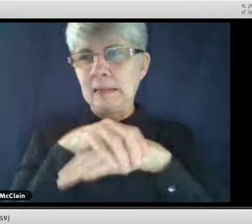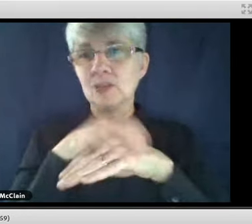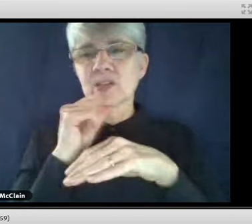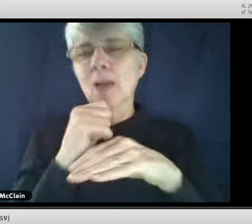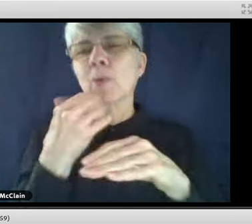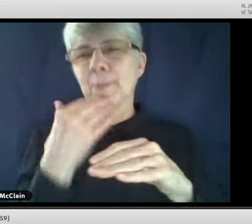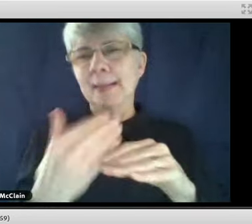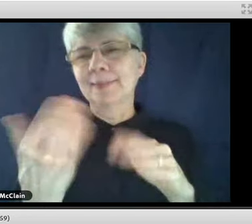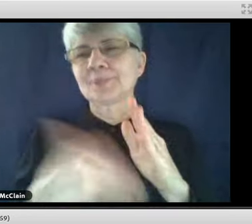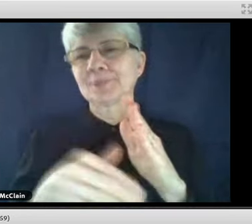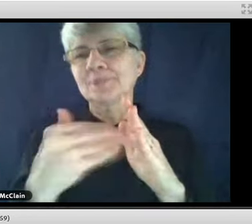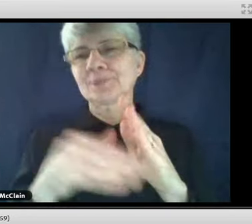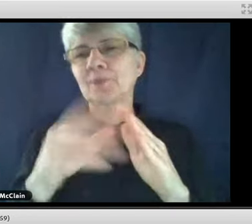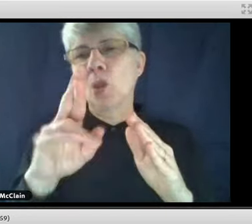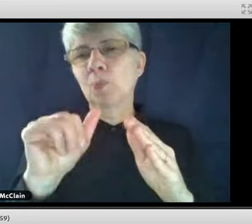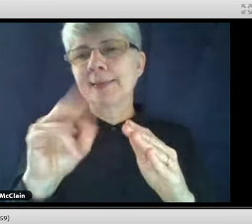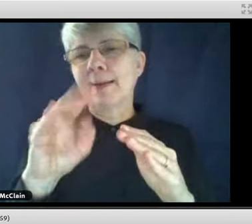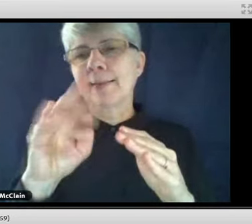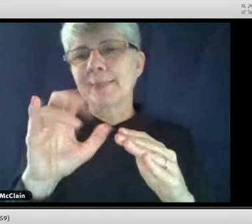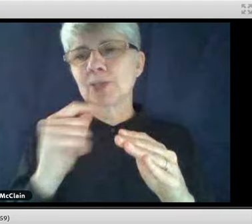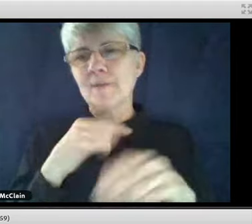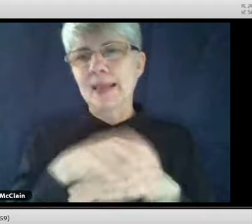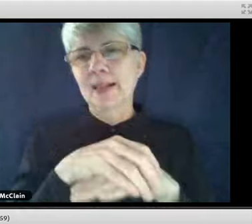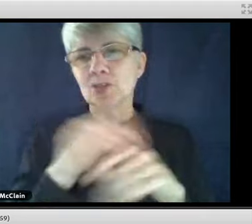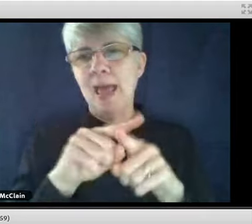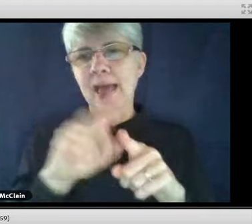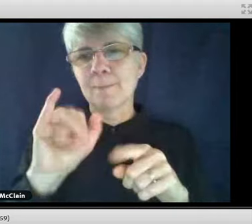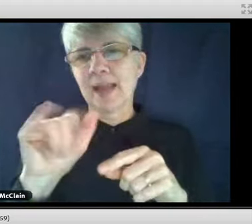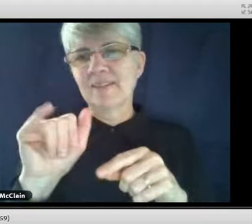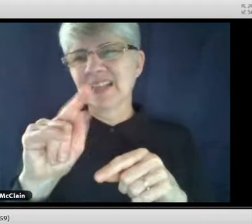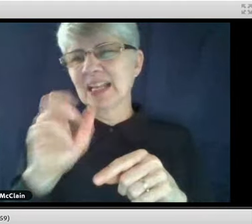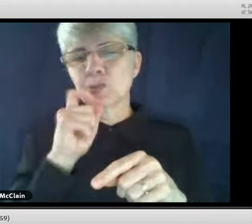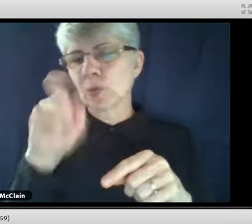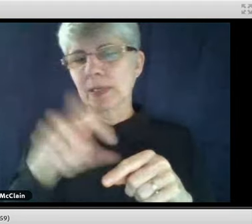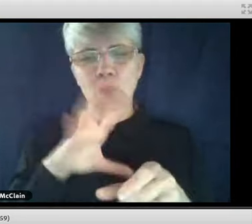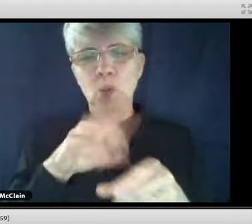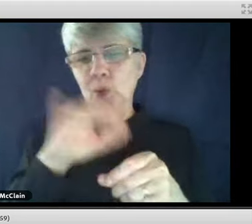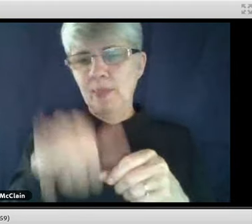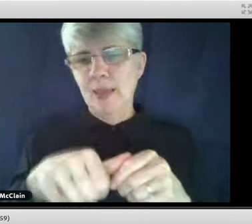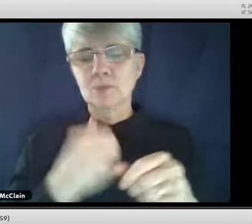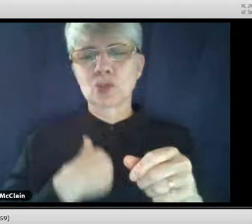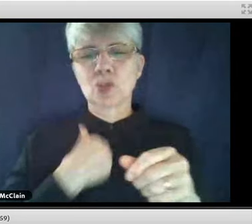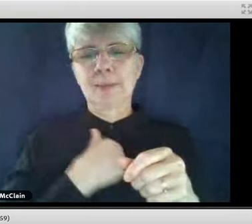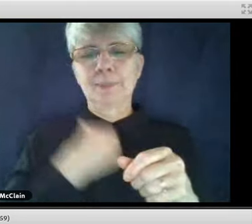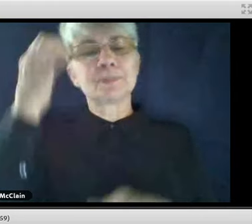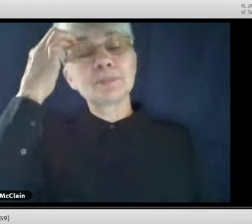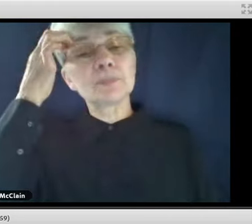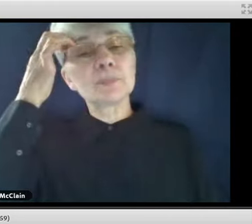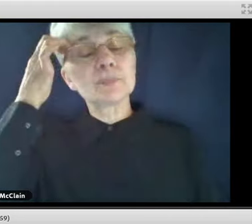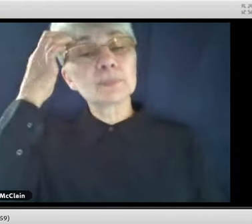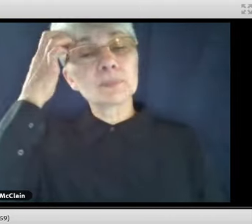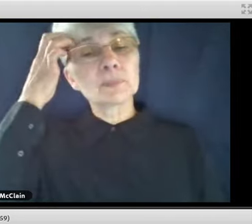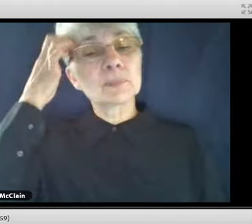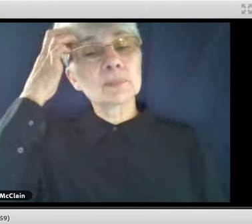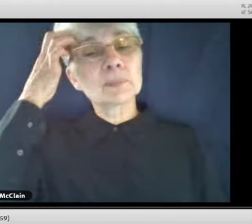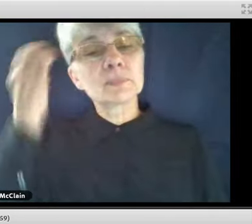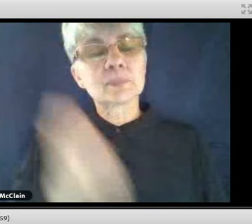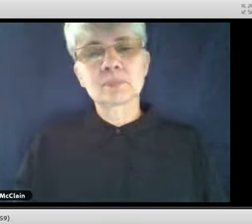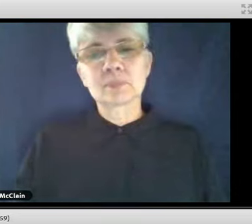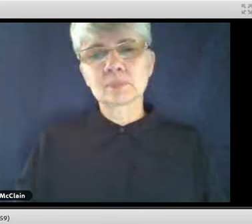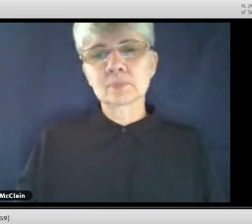redundant to include English at the manifestation level. Yeah. Sorry, I misunderstood.